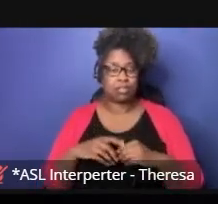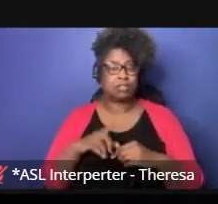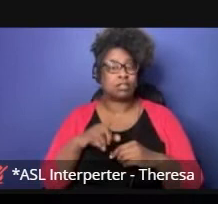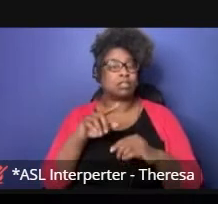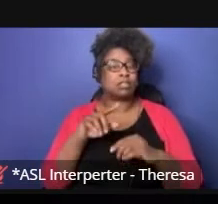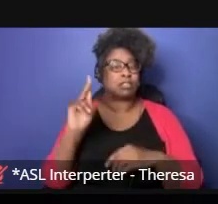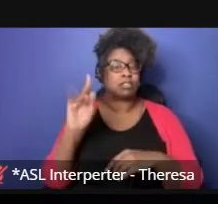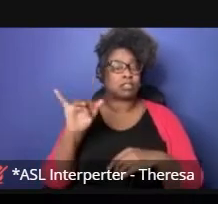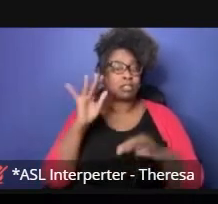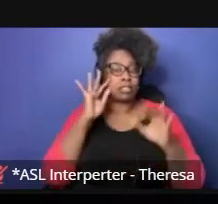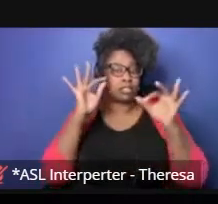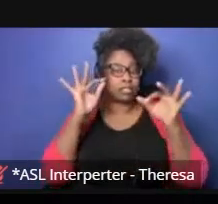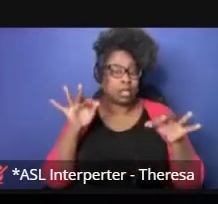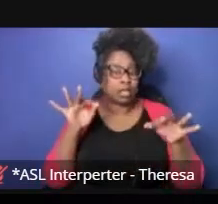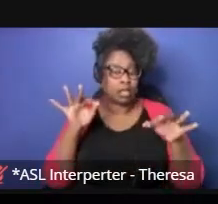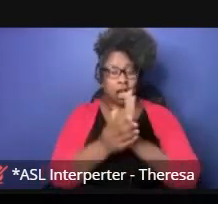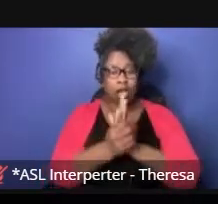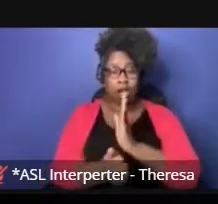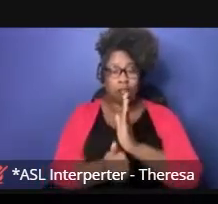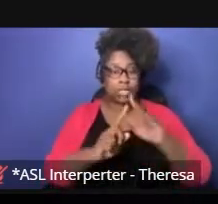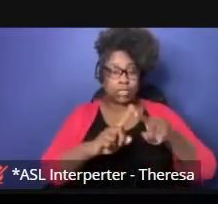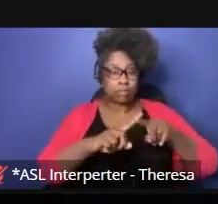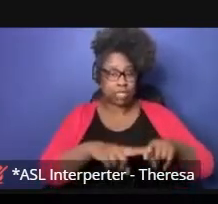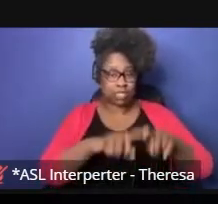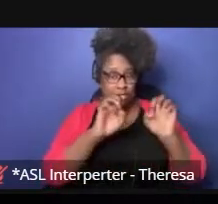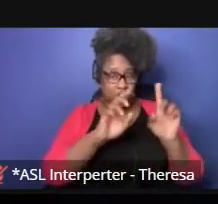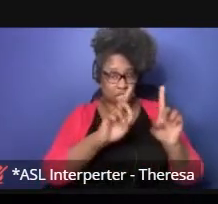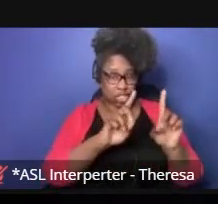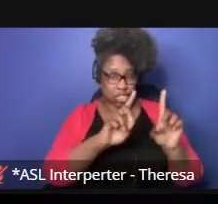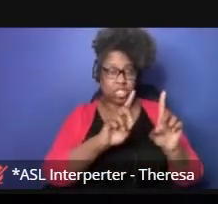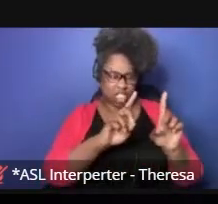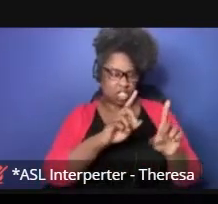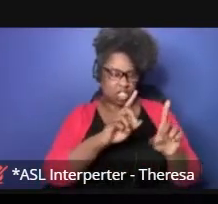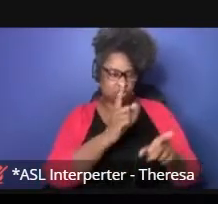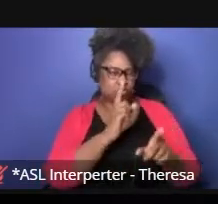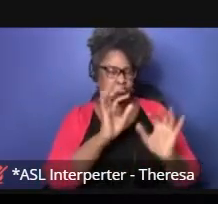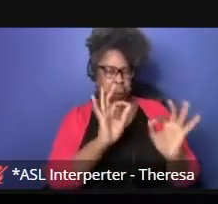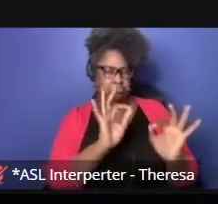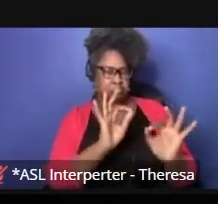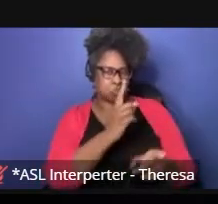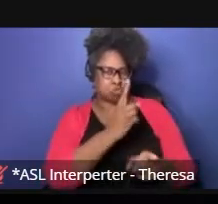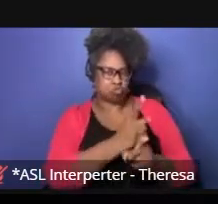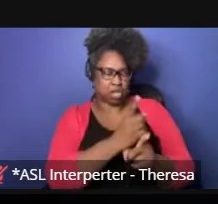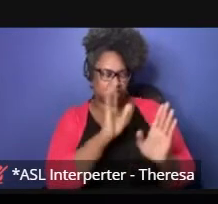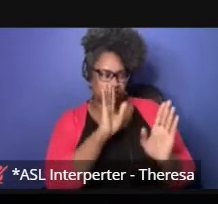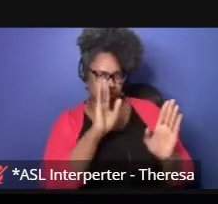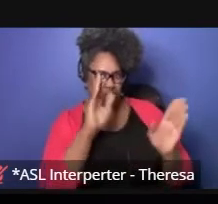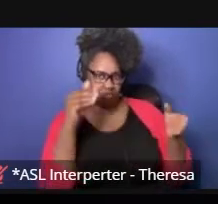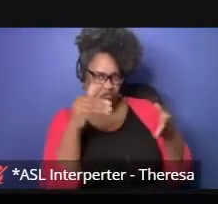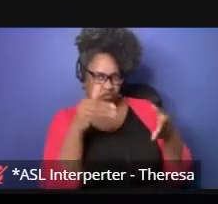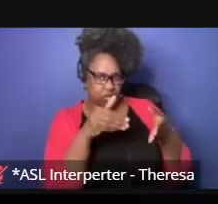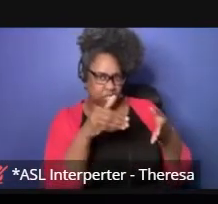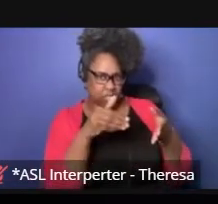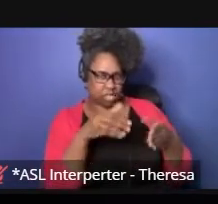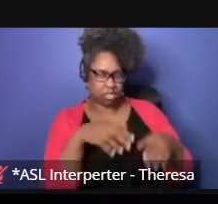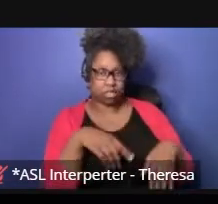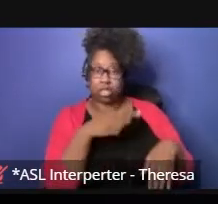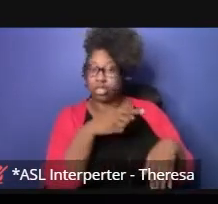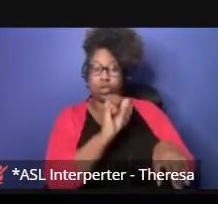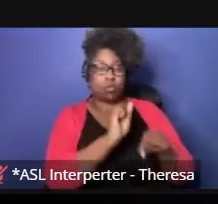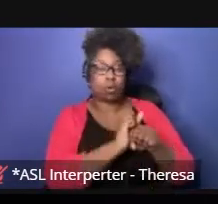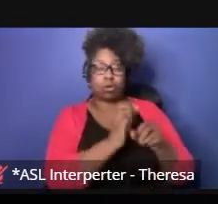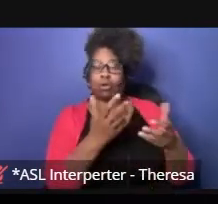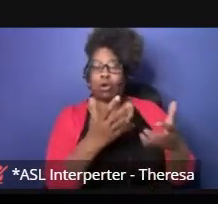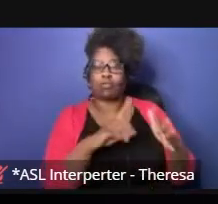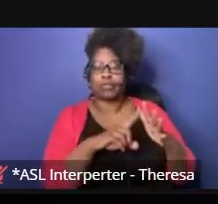that competency-based education is the right area of focus, both because it aligns to work that's already underway